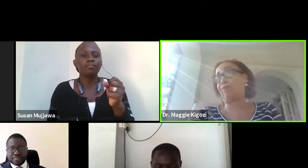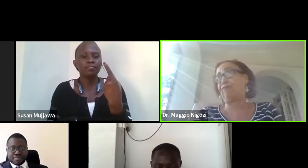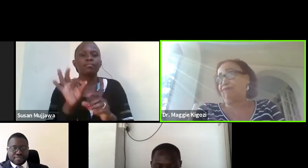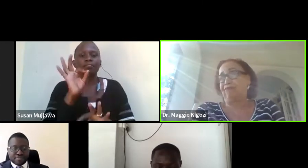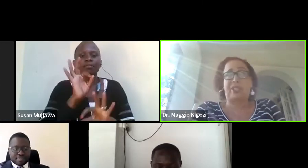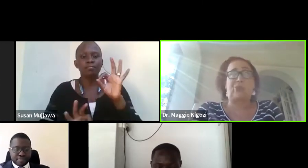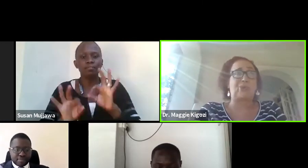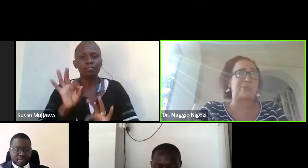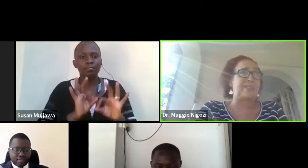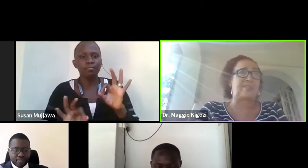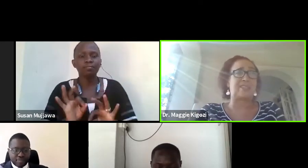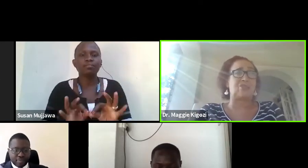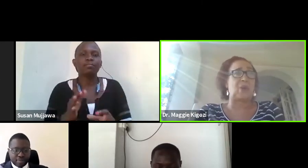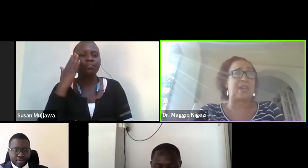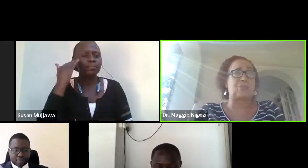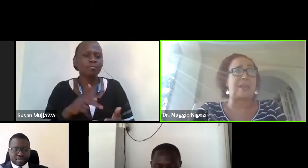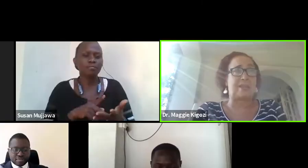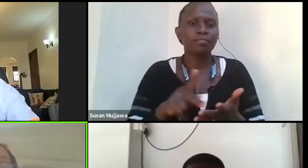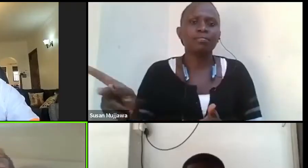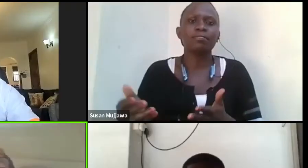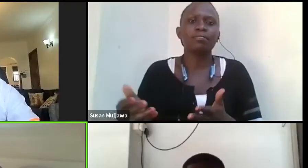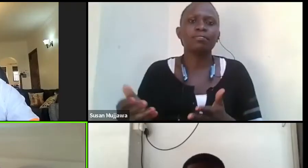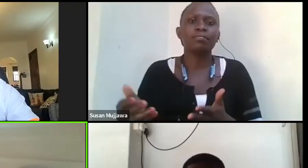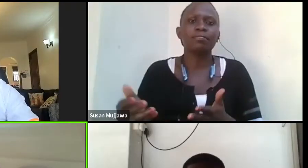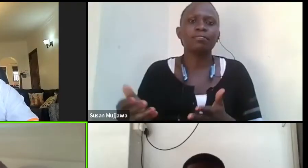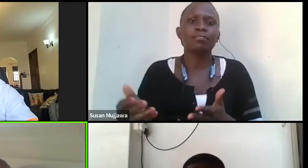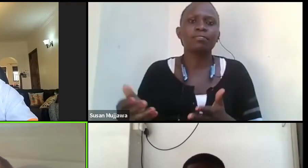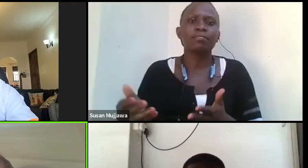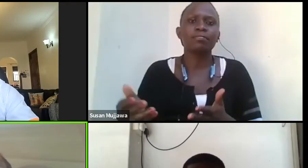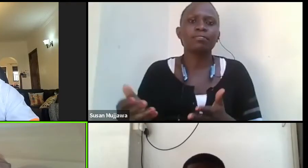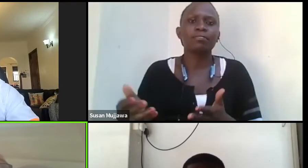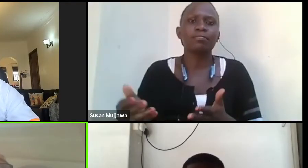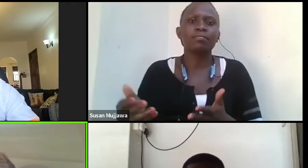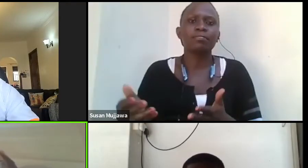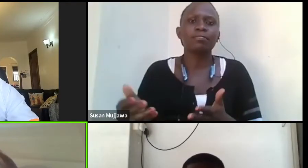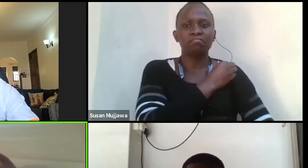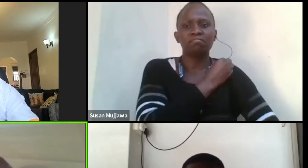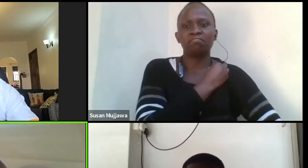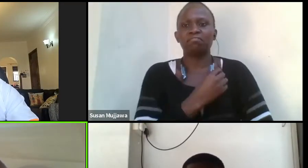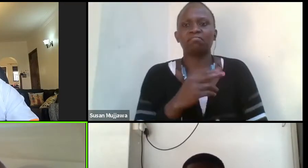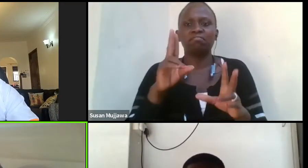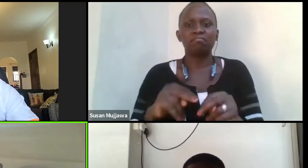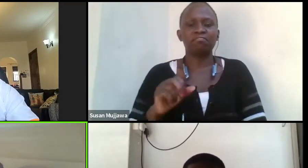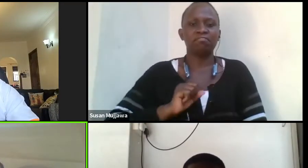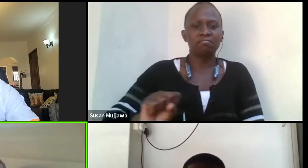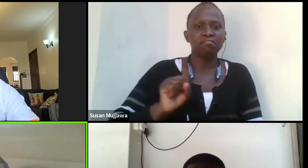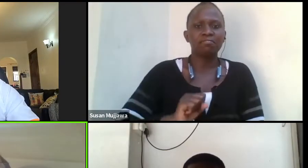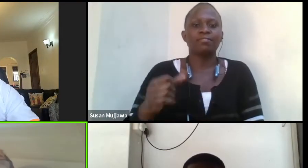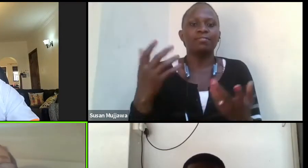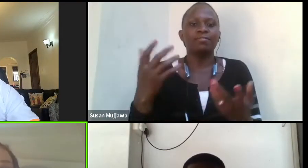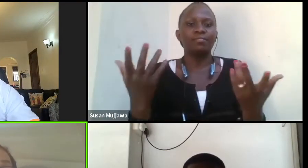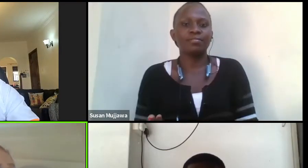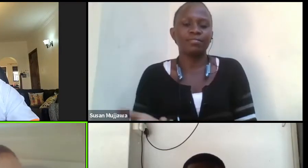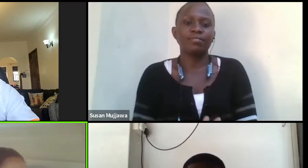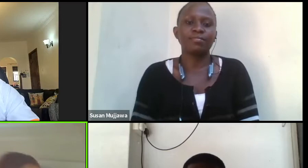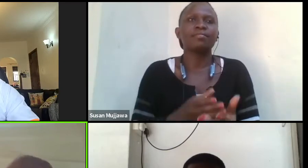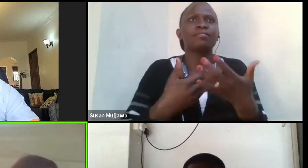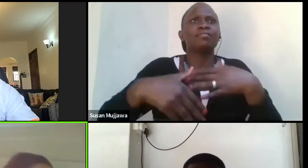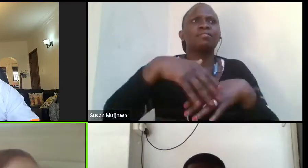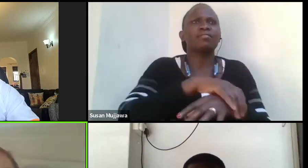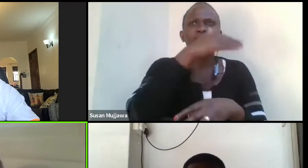no discos? There's nowhere to wear them. Shoes, why would I buy new shoes? You know, I can't even go to the office. I'm